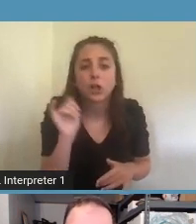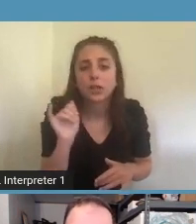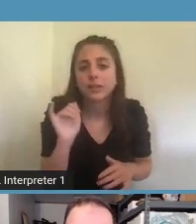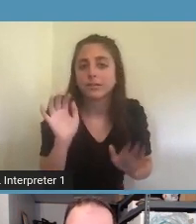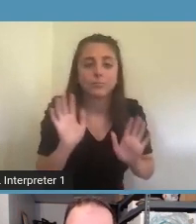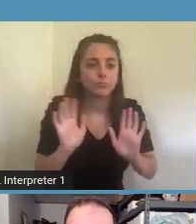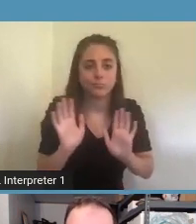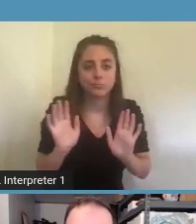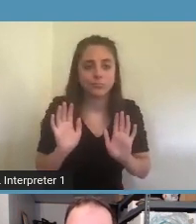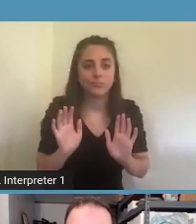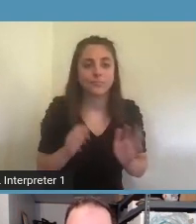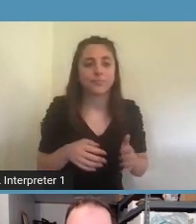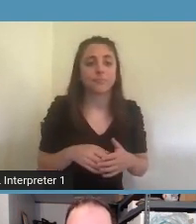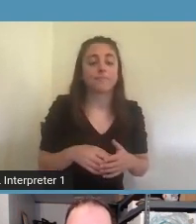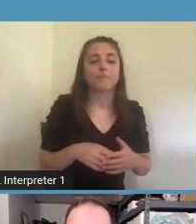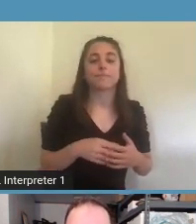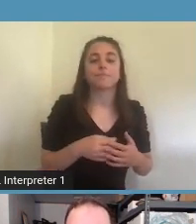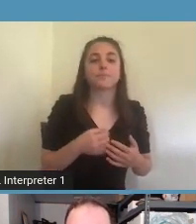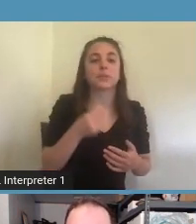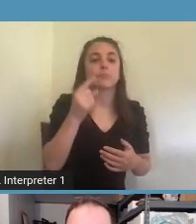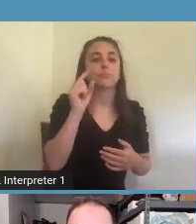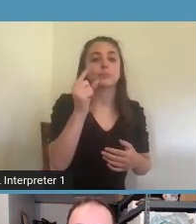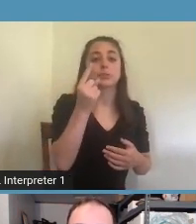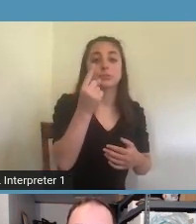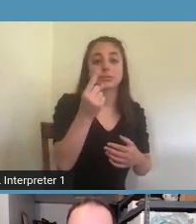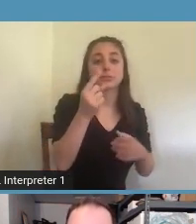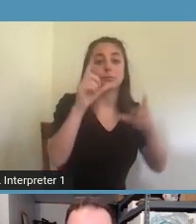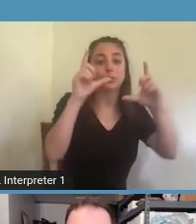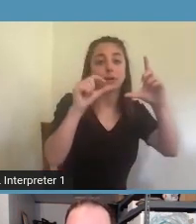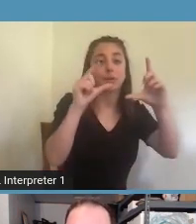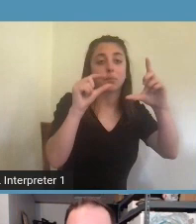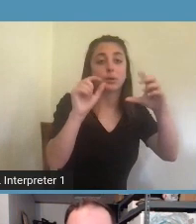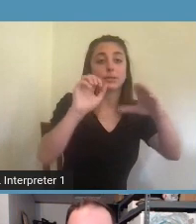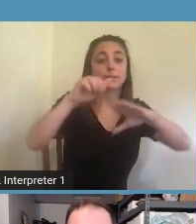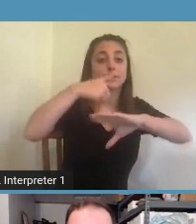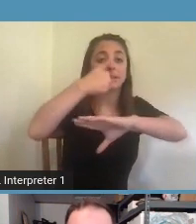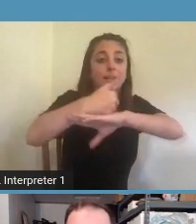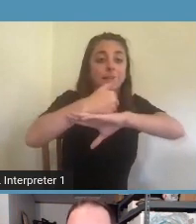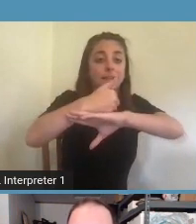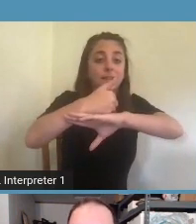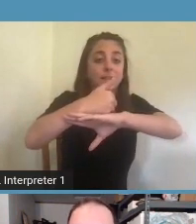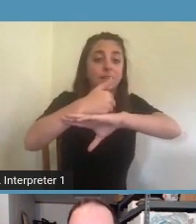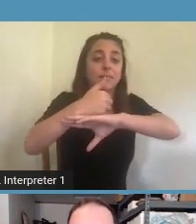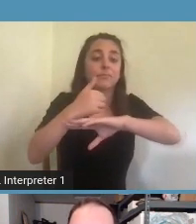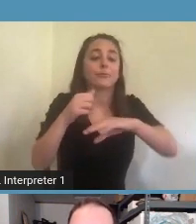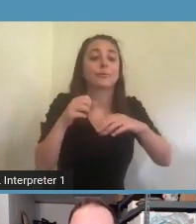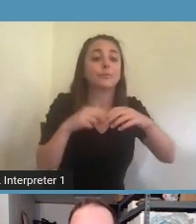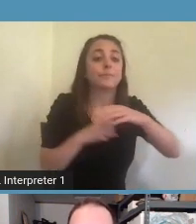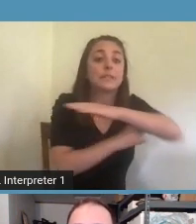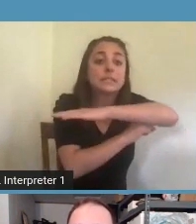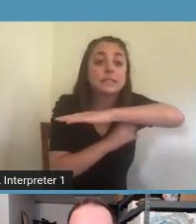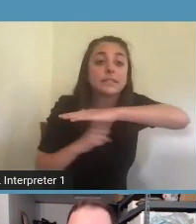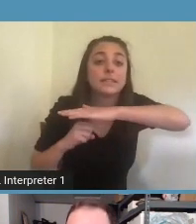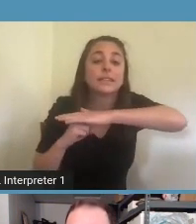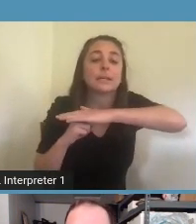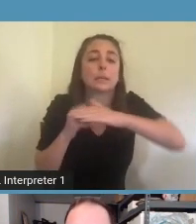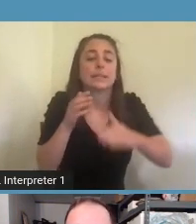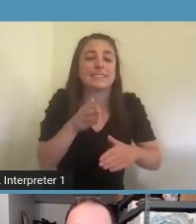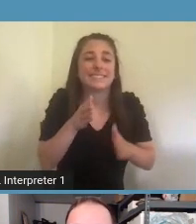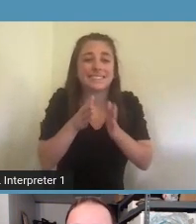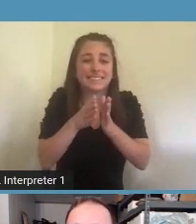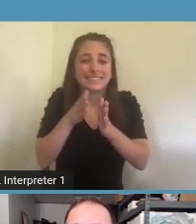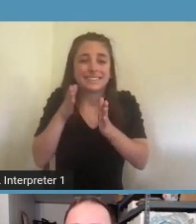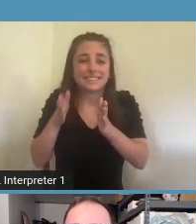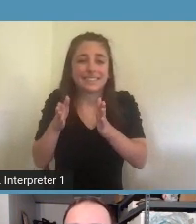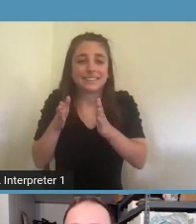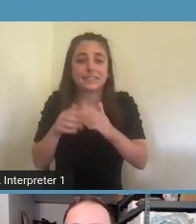They are single cameras that we had set up on the stage right next to, you can actually see, if I can